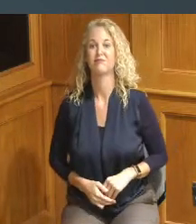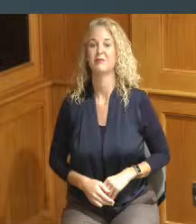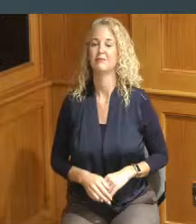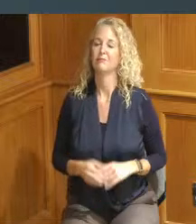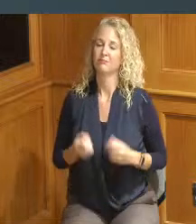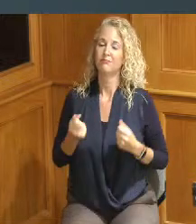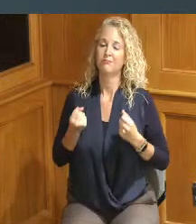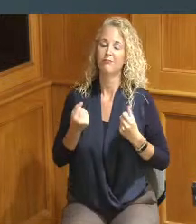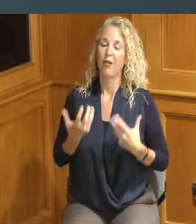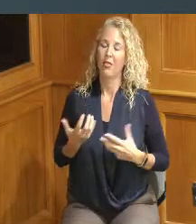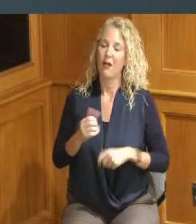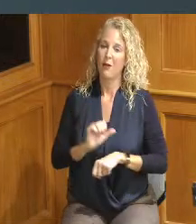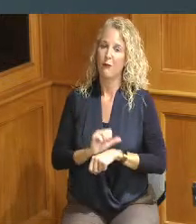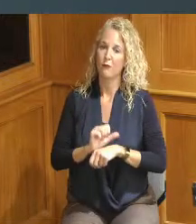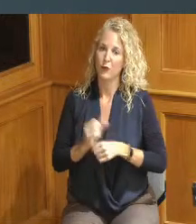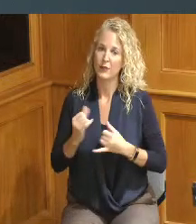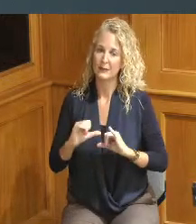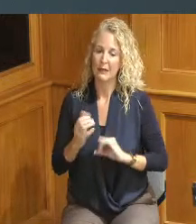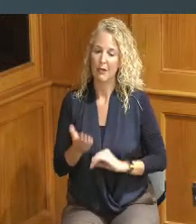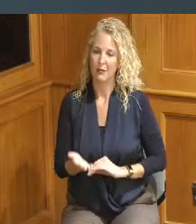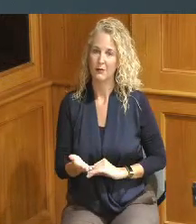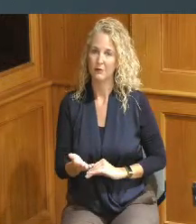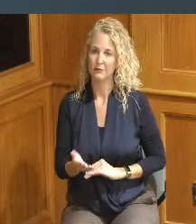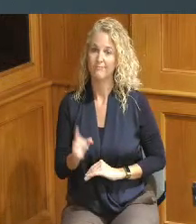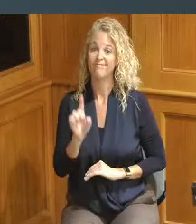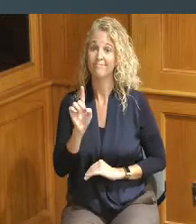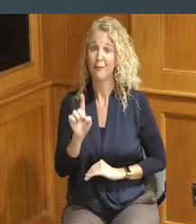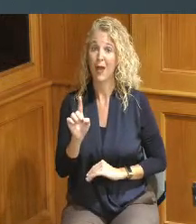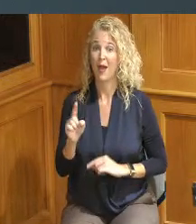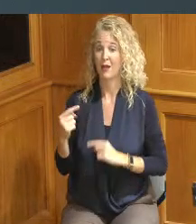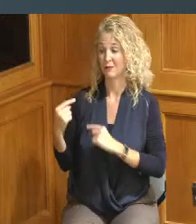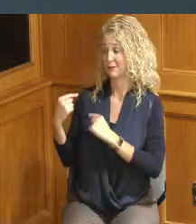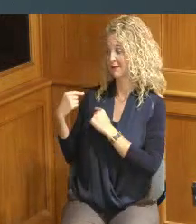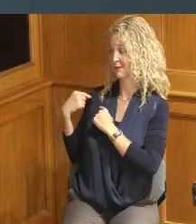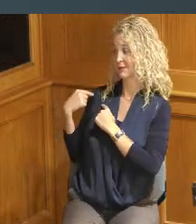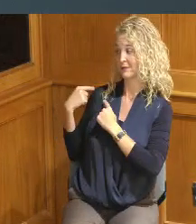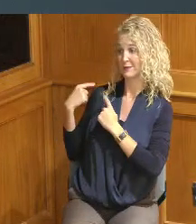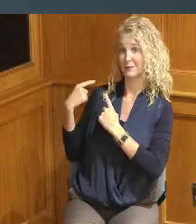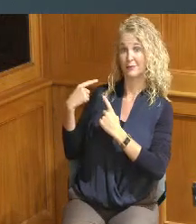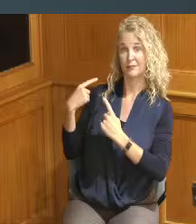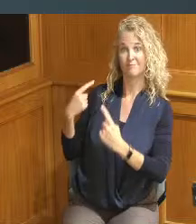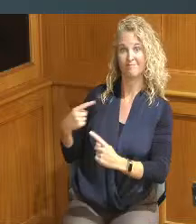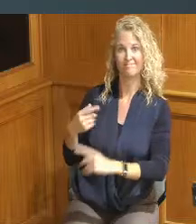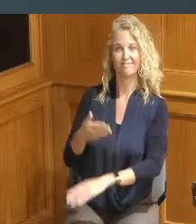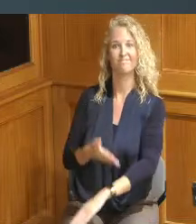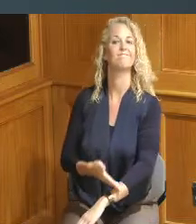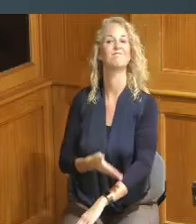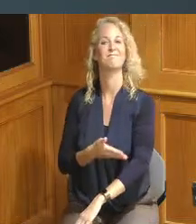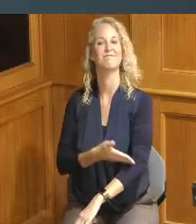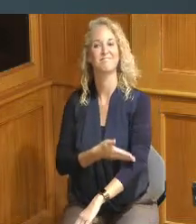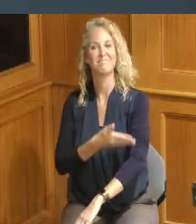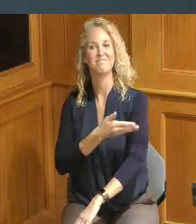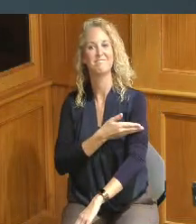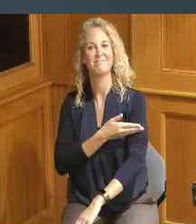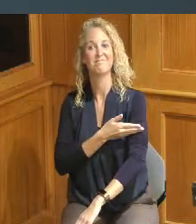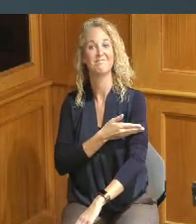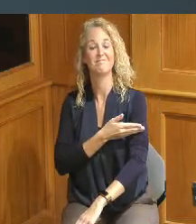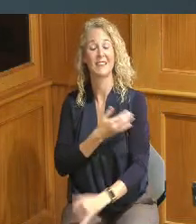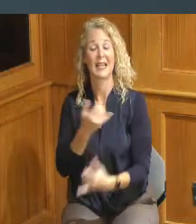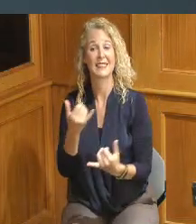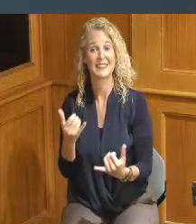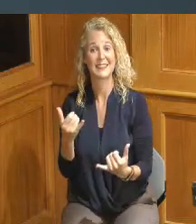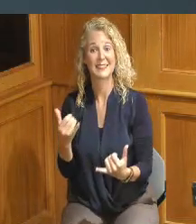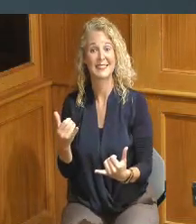work that still needs to be done, but we have come a long way together today. And we've come today